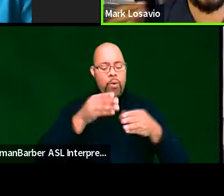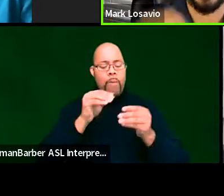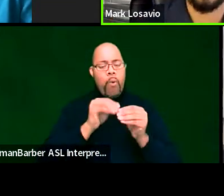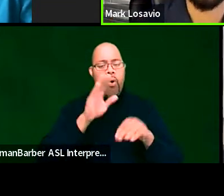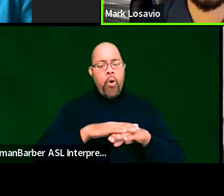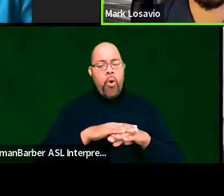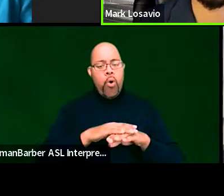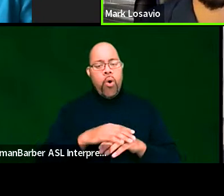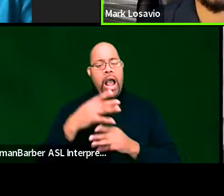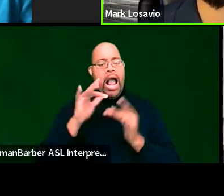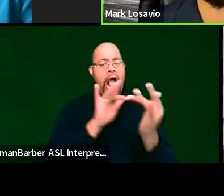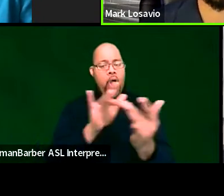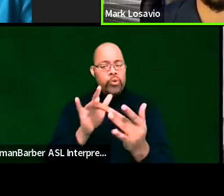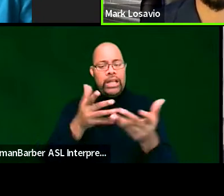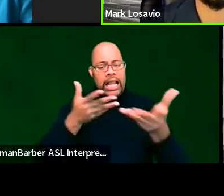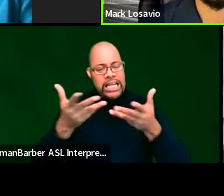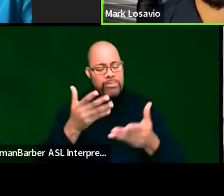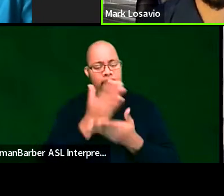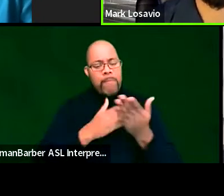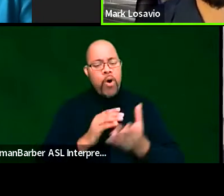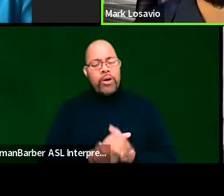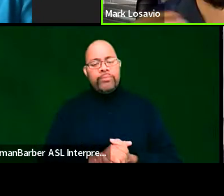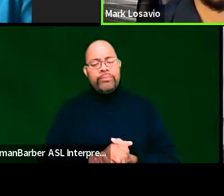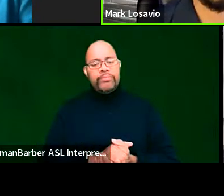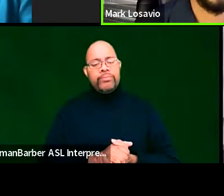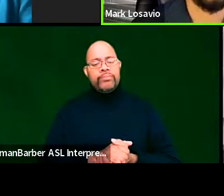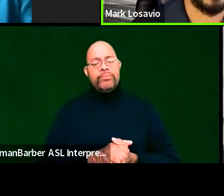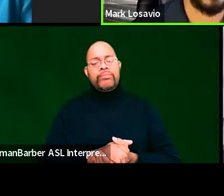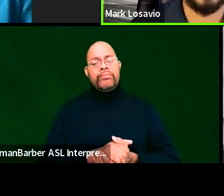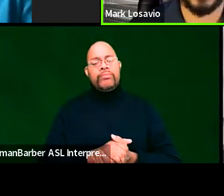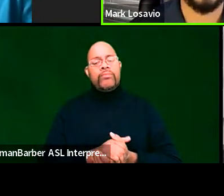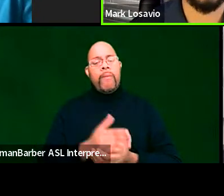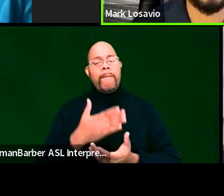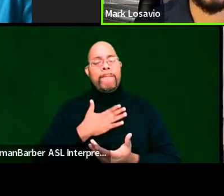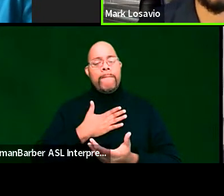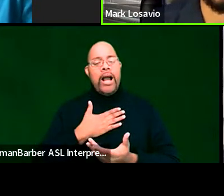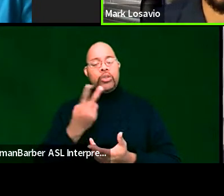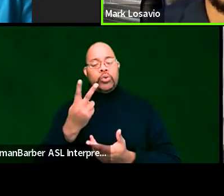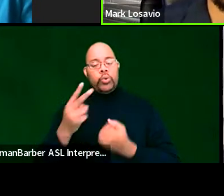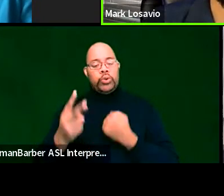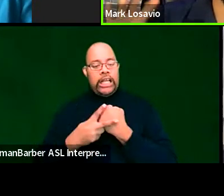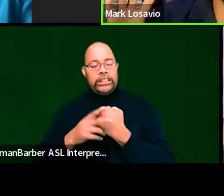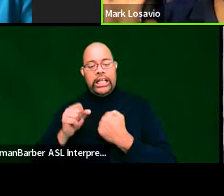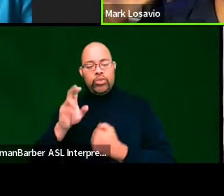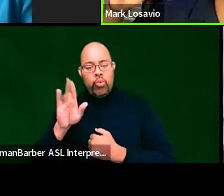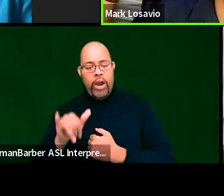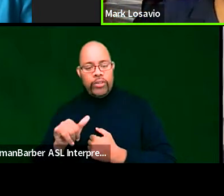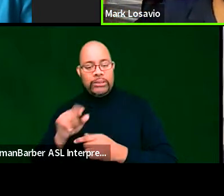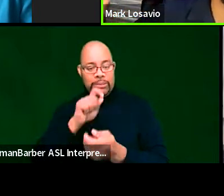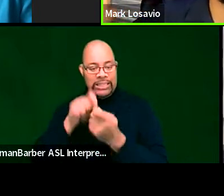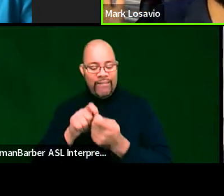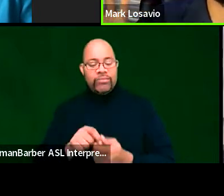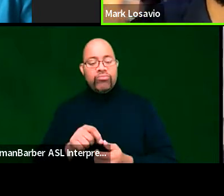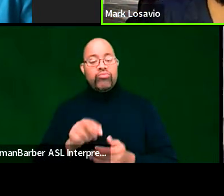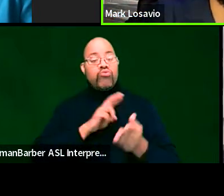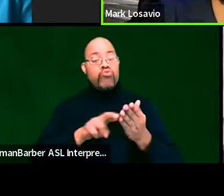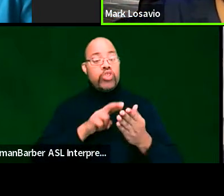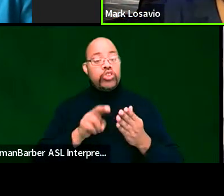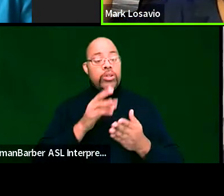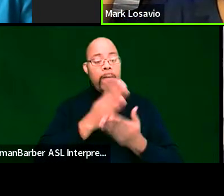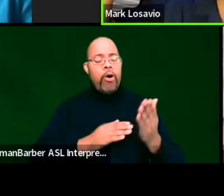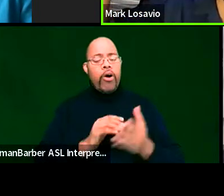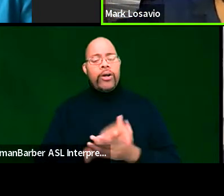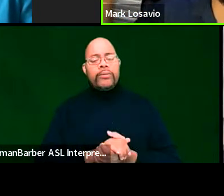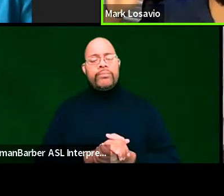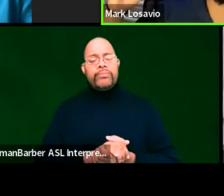on the like outreach and engagement part of my two sanctuaries specifically. The research aspect is kind